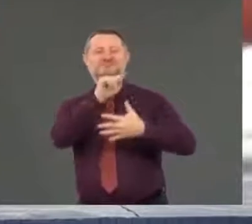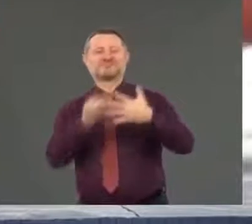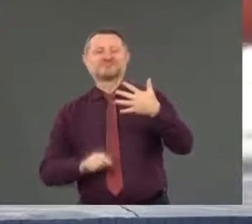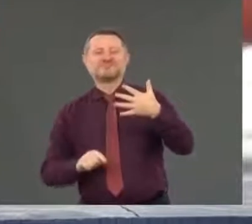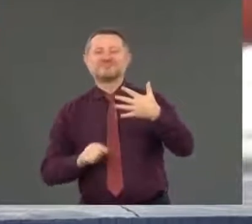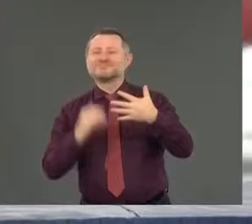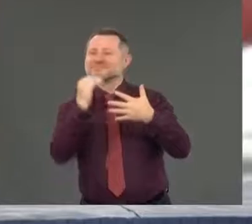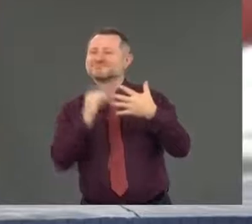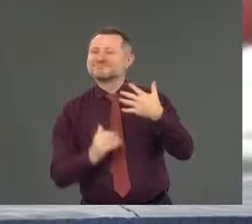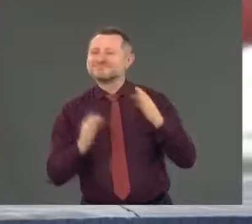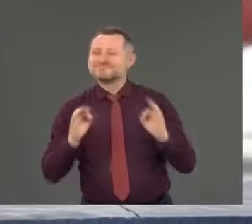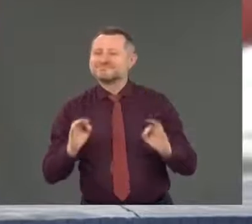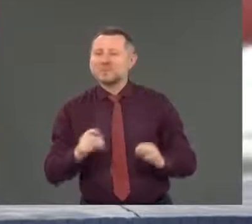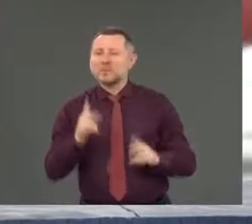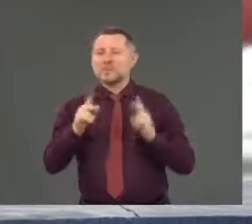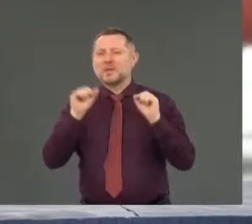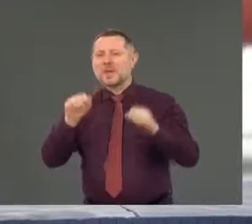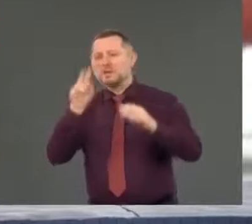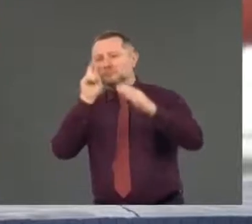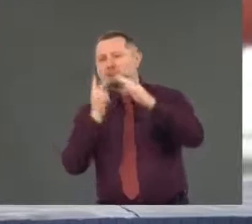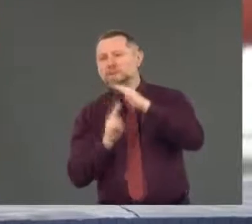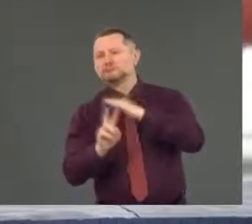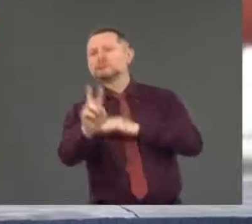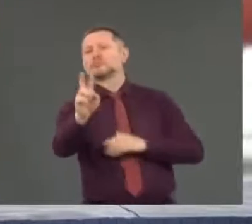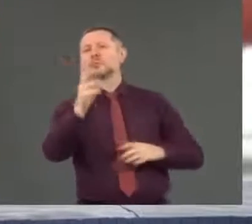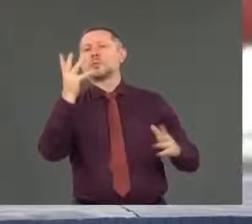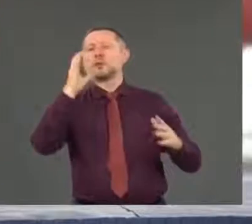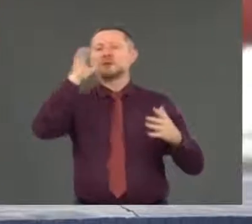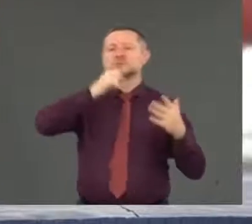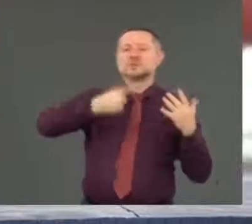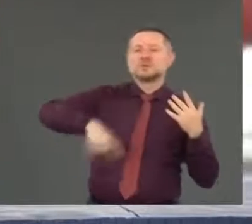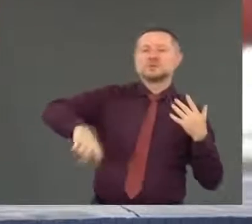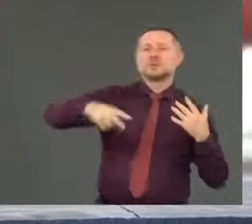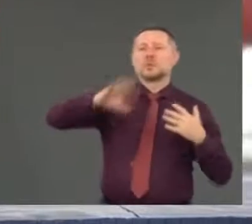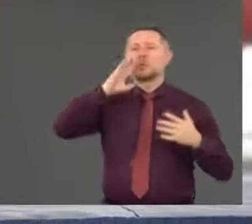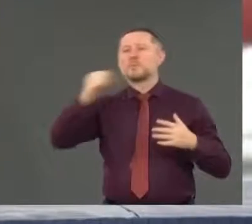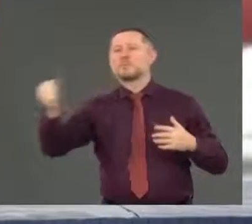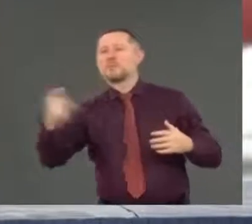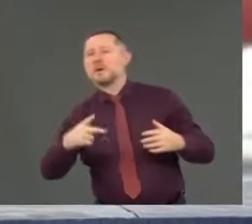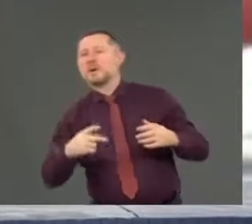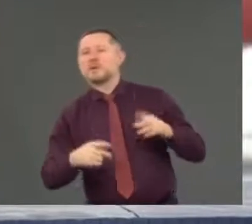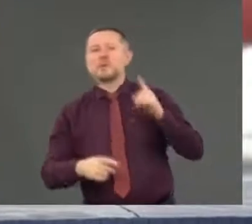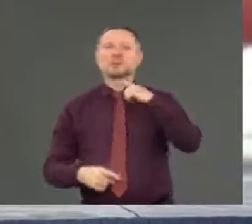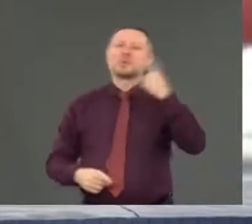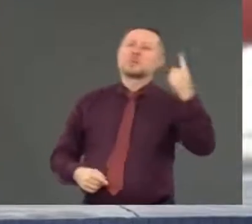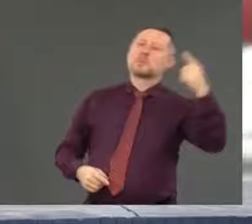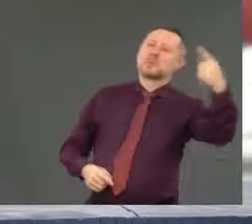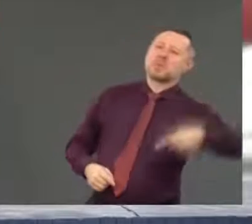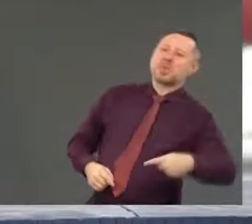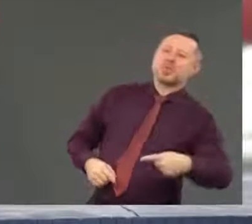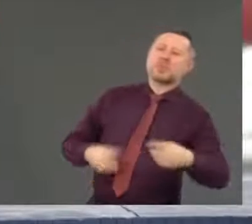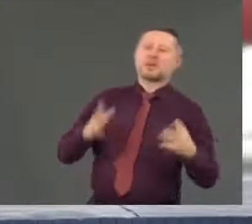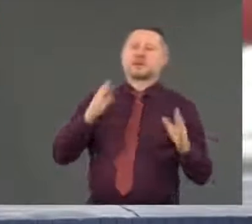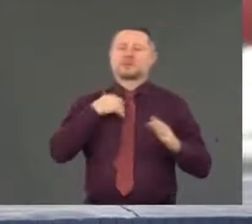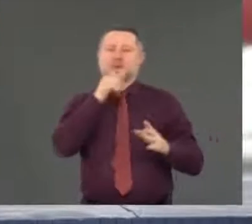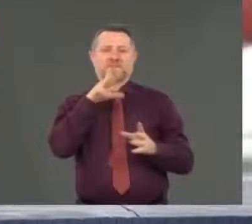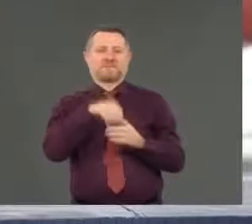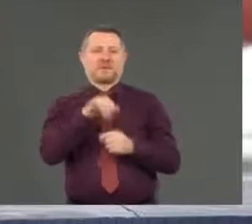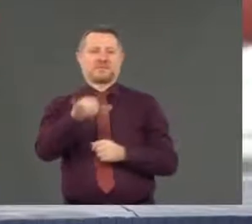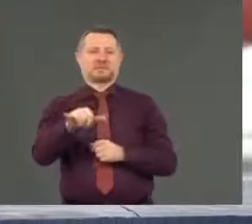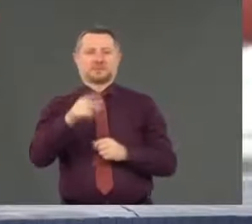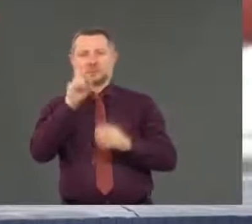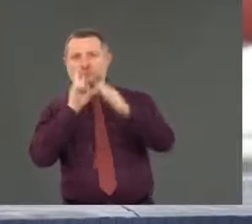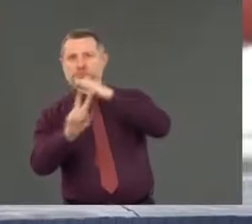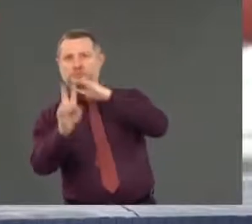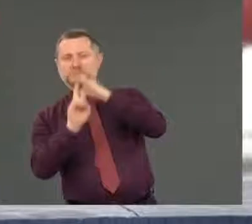can speculate, people can guess. I think next week, I think 2 weeks, I think a month. I'm out of that business because we